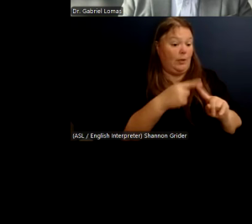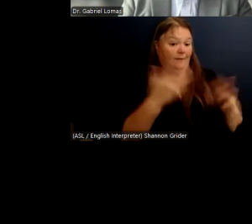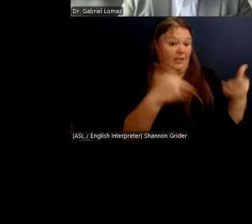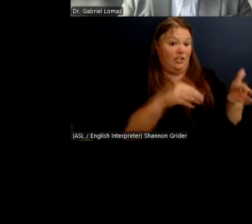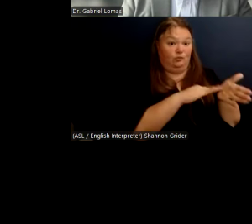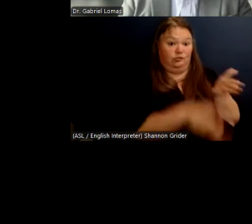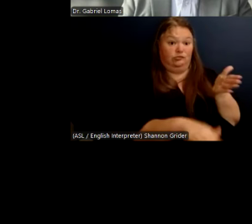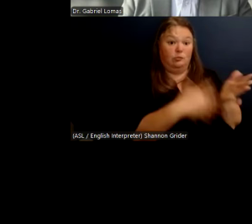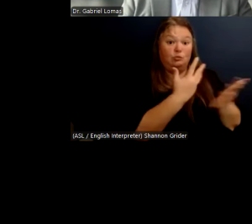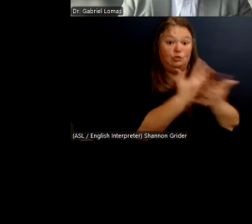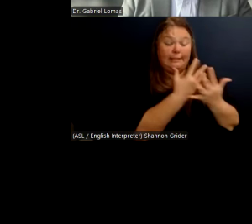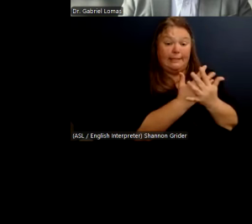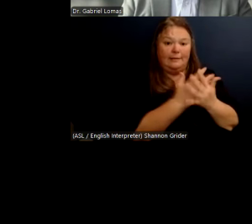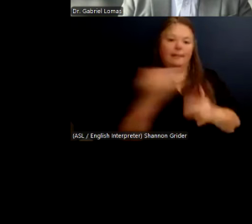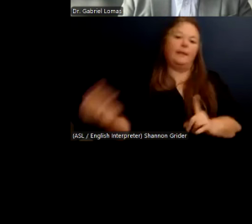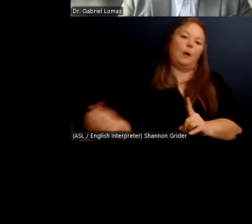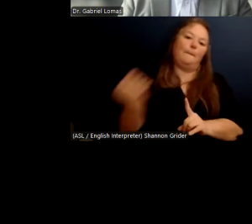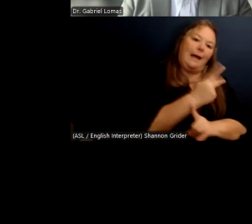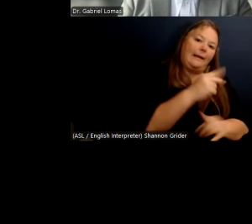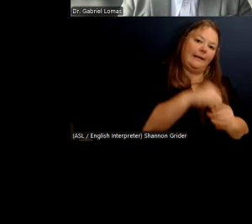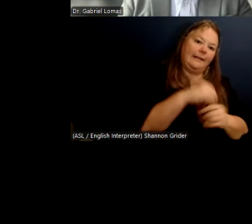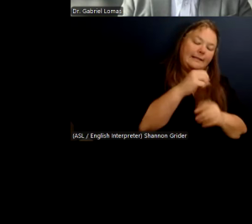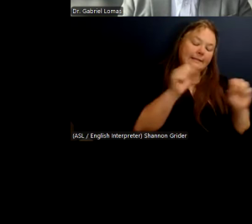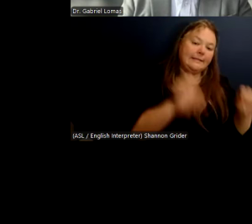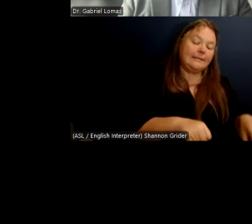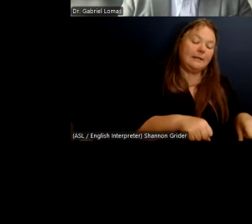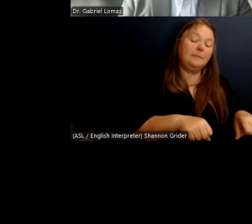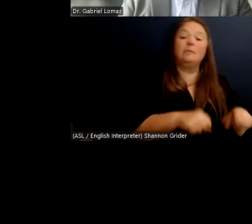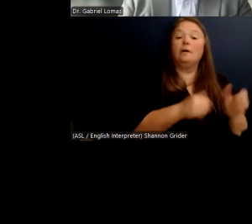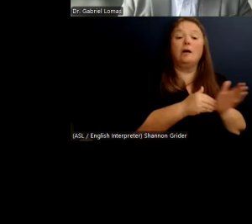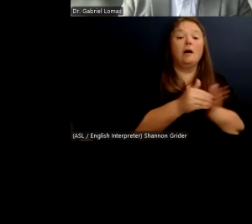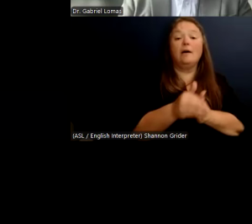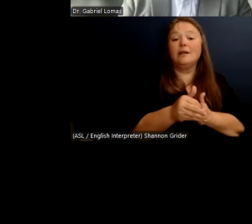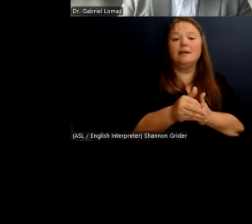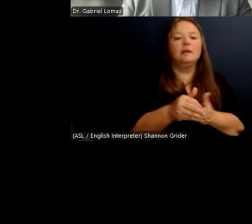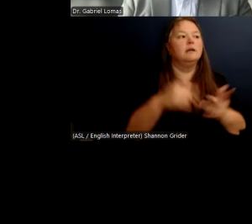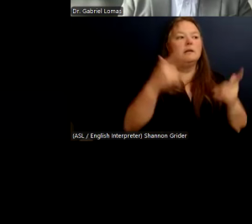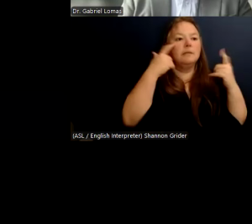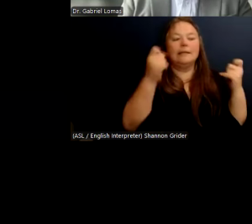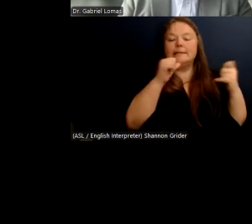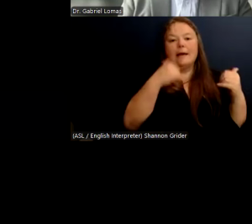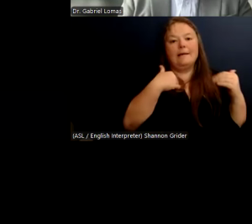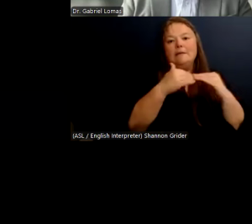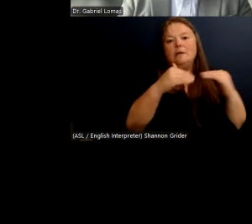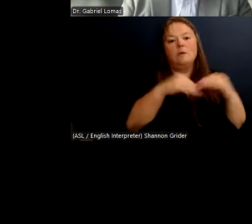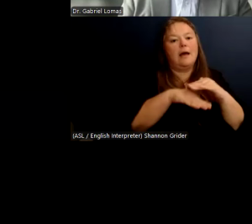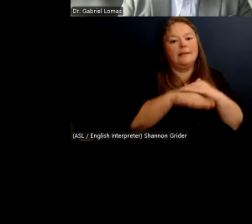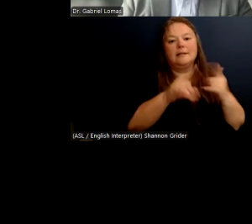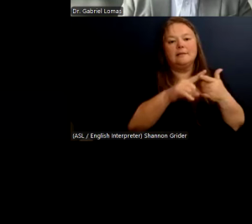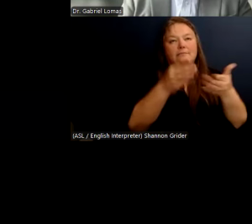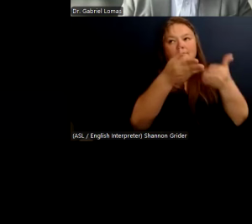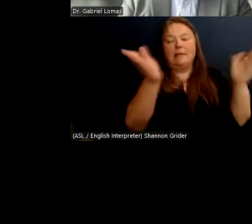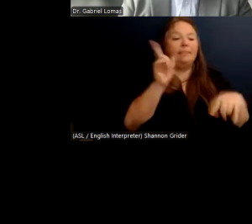prison, they end up back in the system. And a lot of it has to do with not having equal access while they're not being able